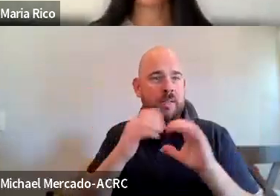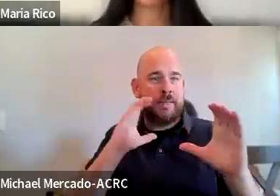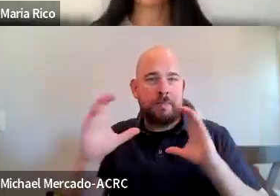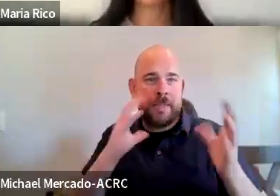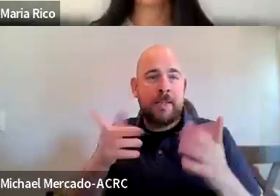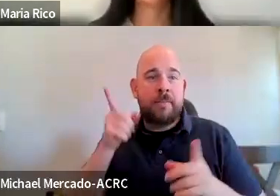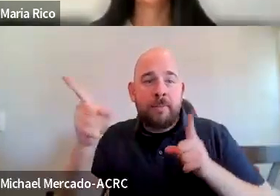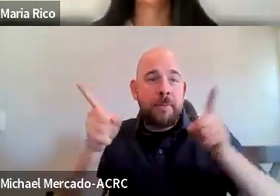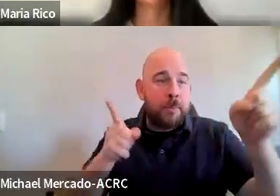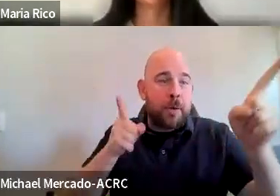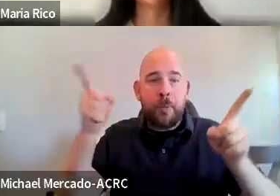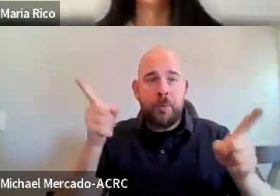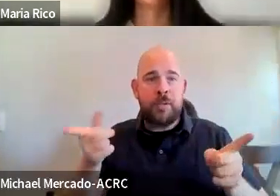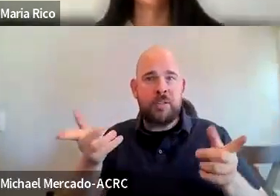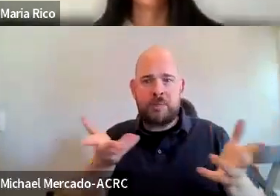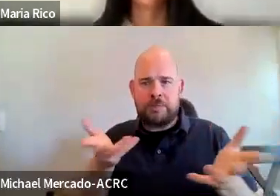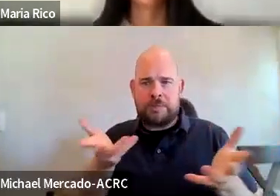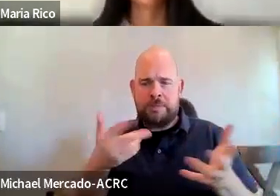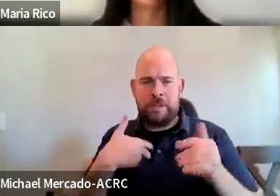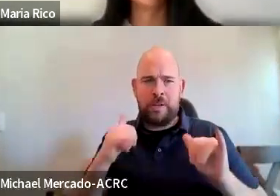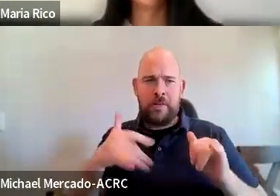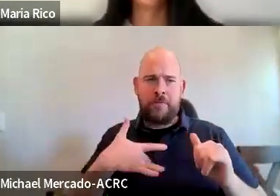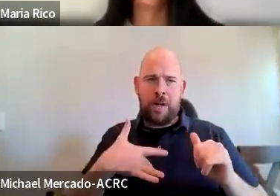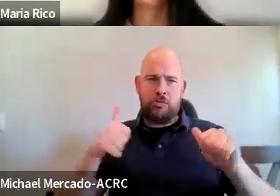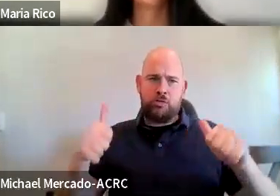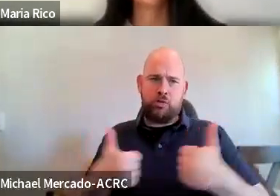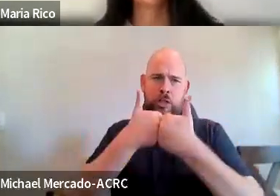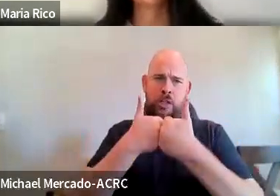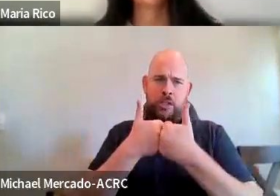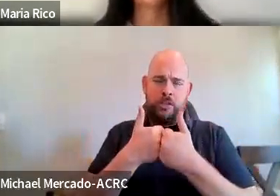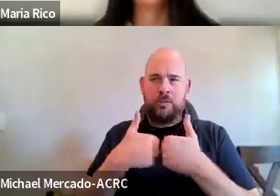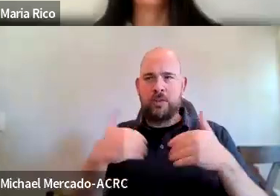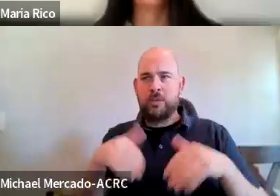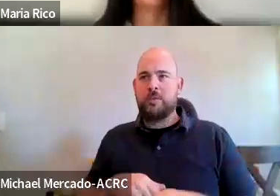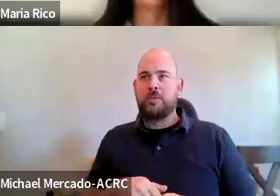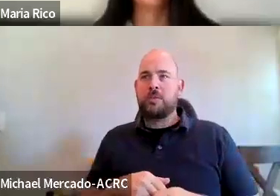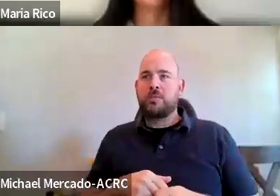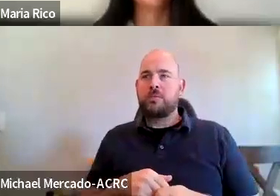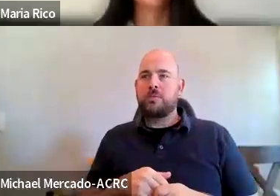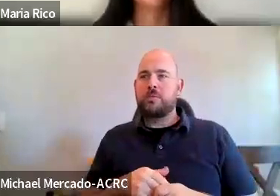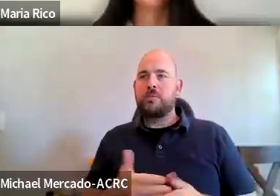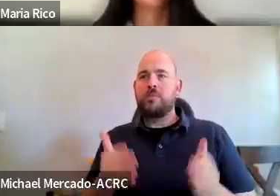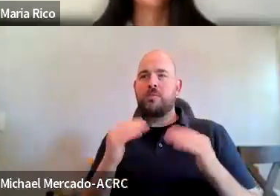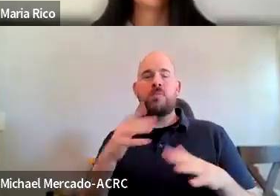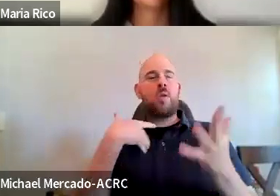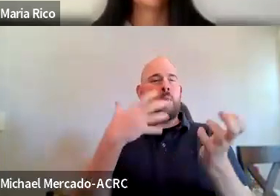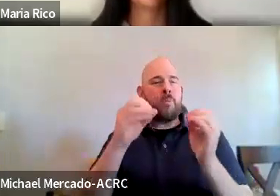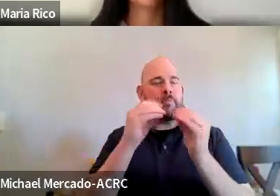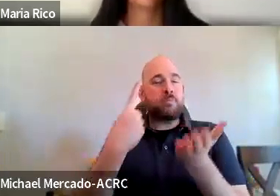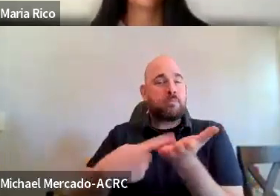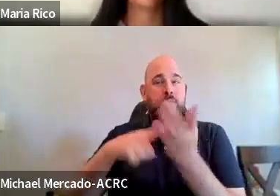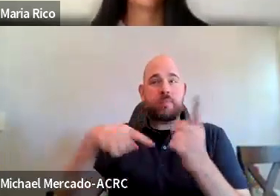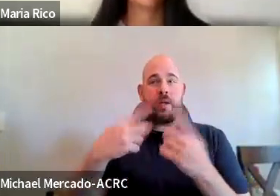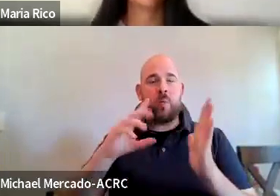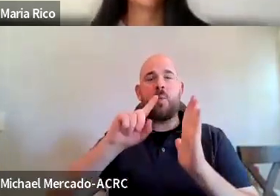their parents don't know sign. There's no communication. Everything's just pointing and gesturing. And I really